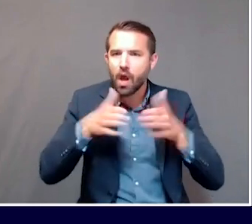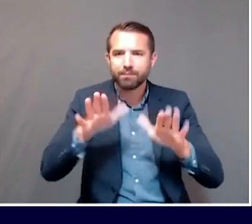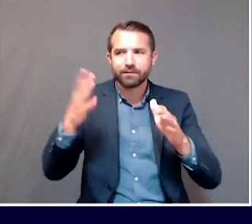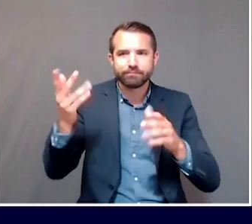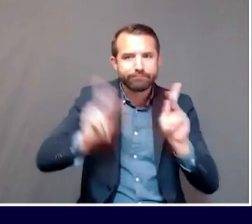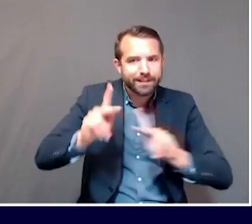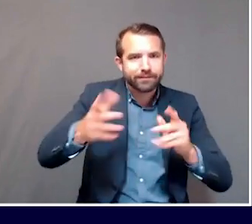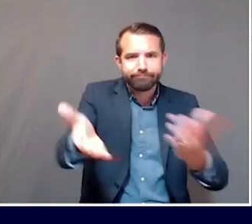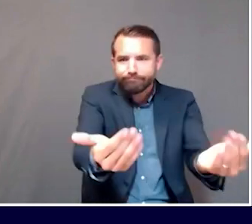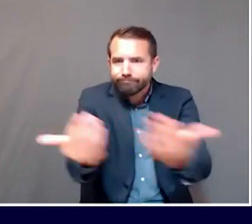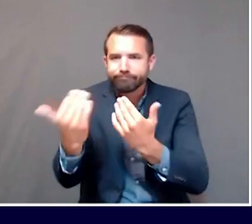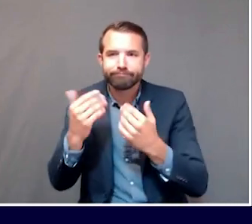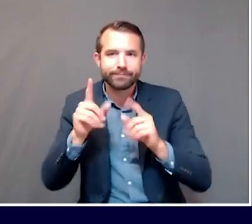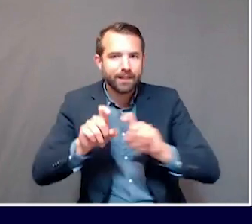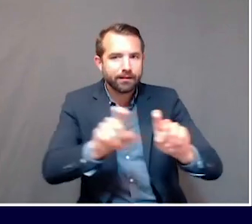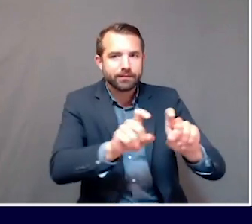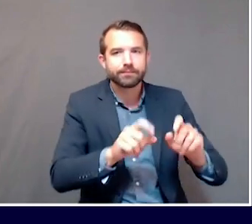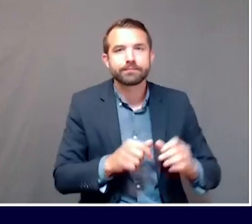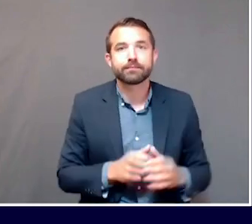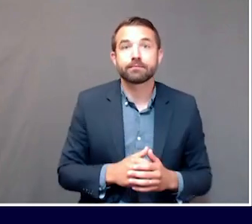Commissioner Lambrew, is there anything on your end?